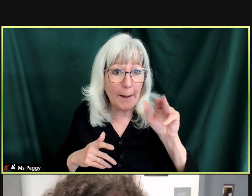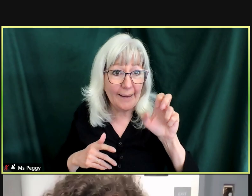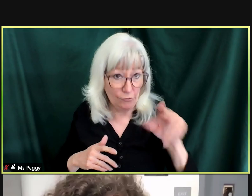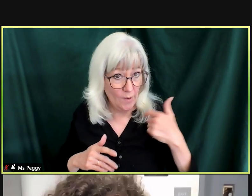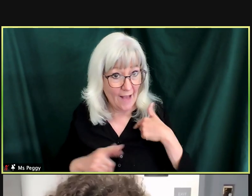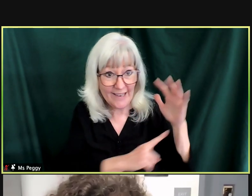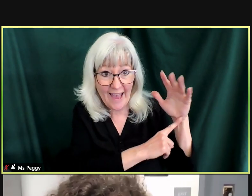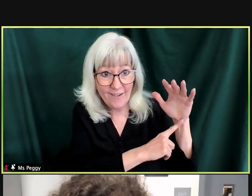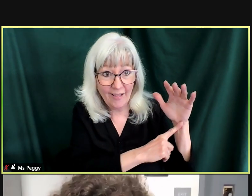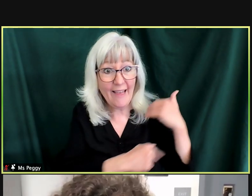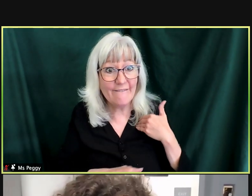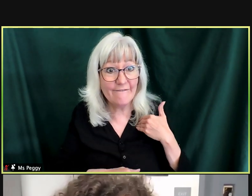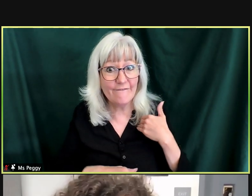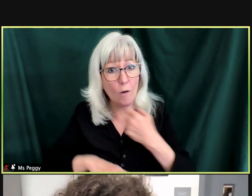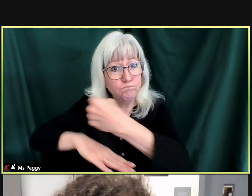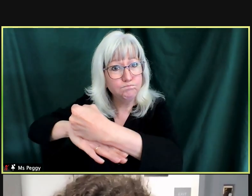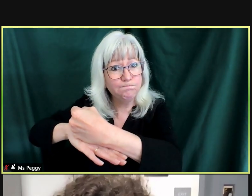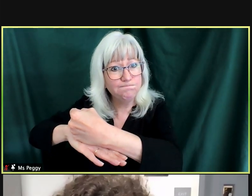desk?